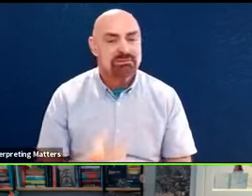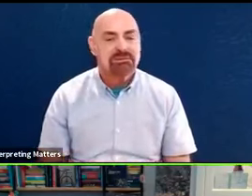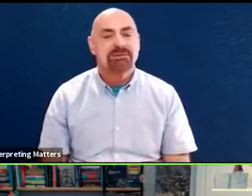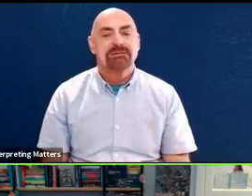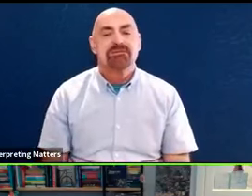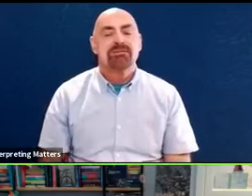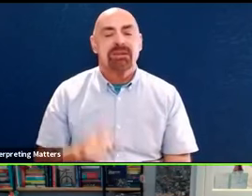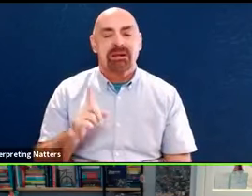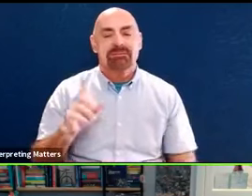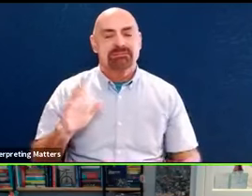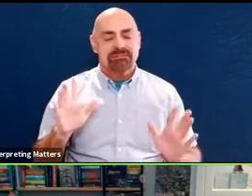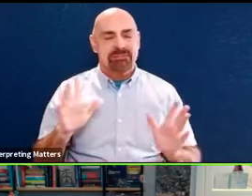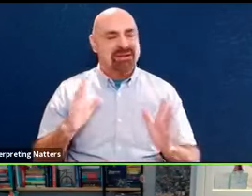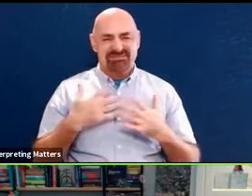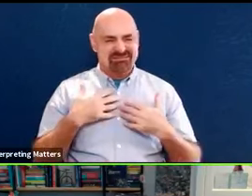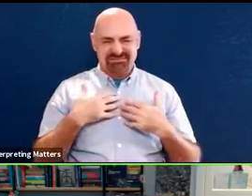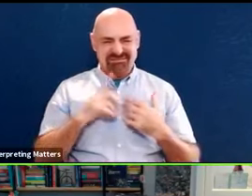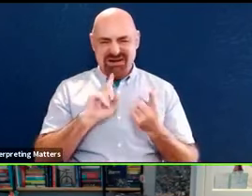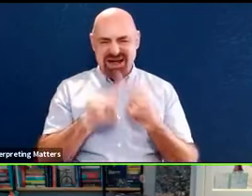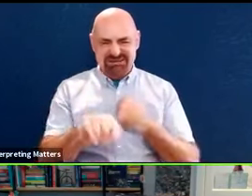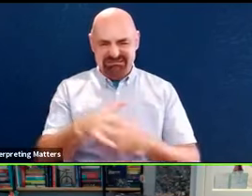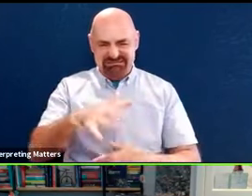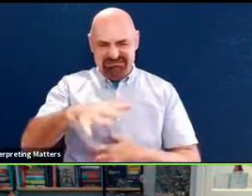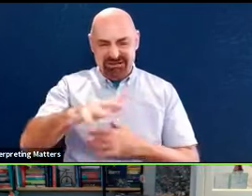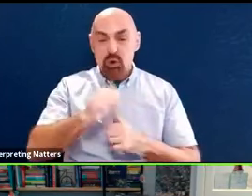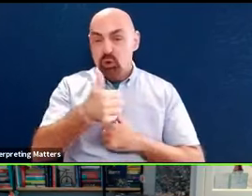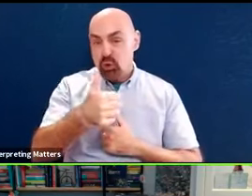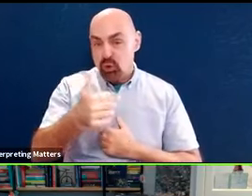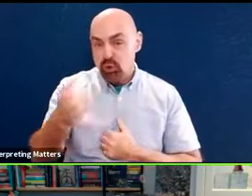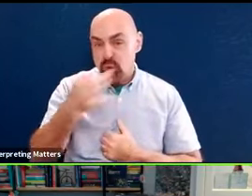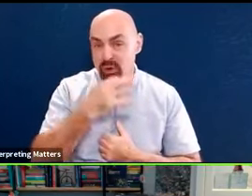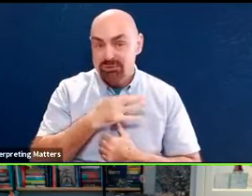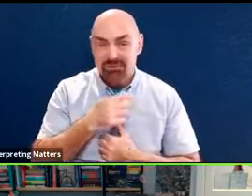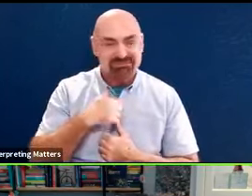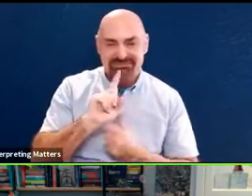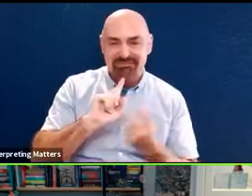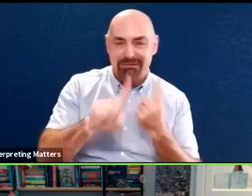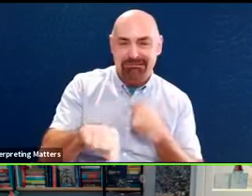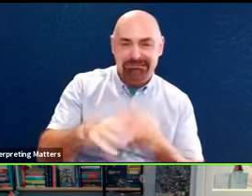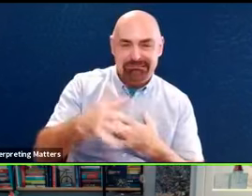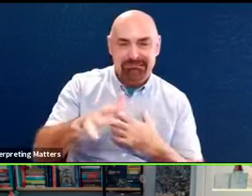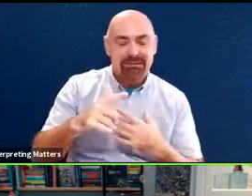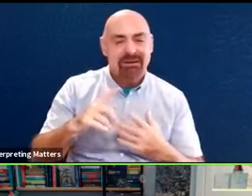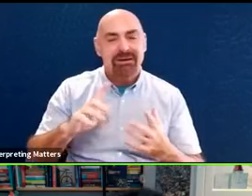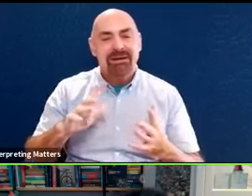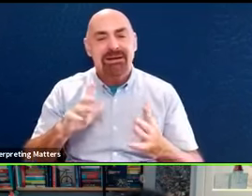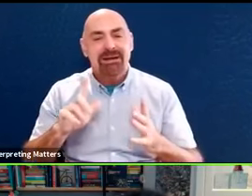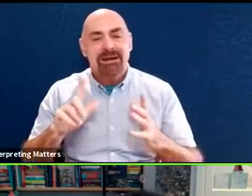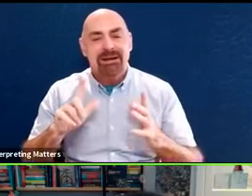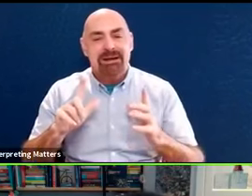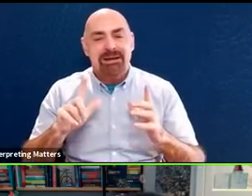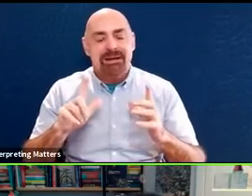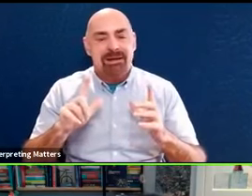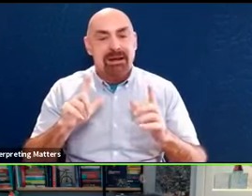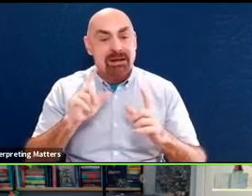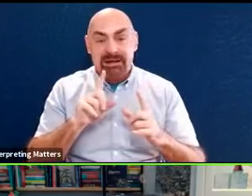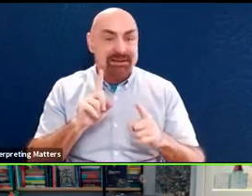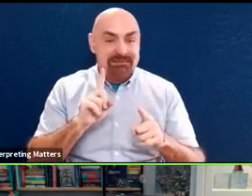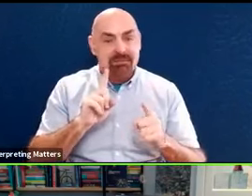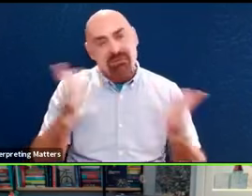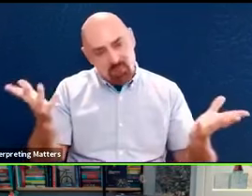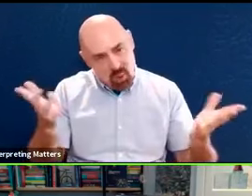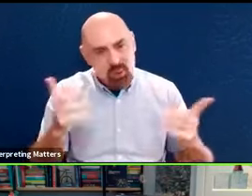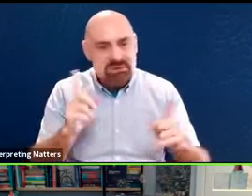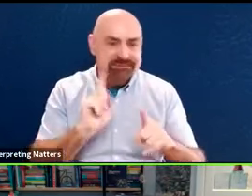Actually, it's not a very good answer. It's a very good question. I mean, obviously, if I was just going to be picky, I was going to say it's very important, because that's